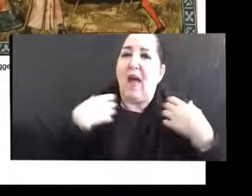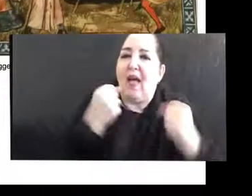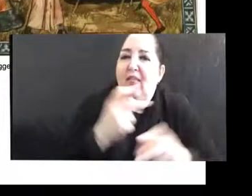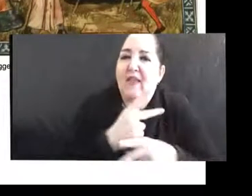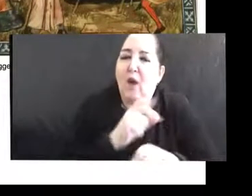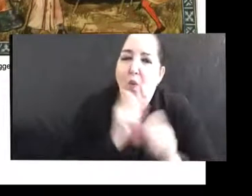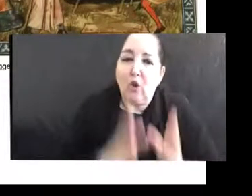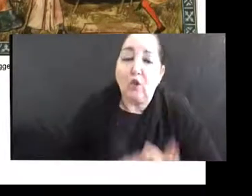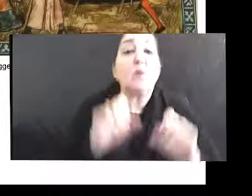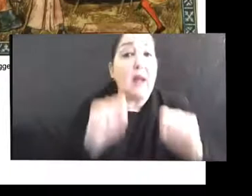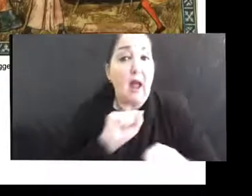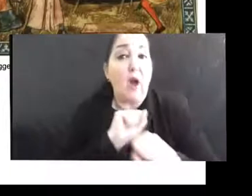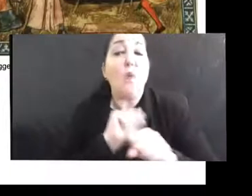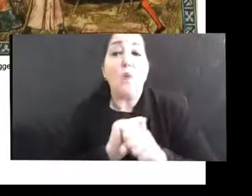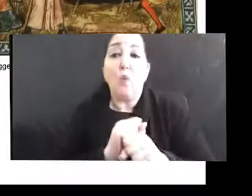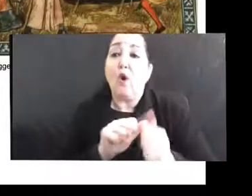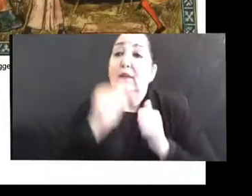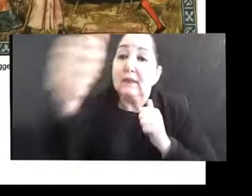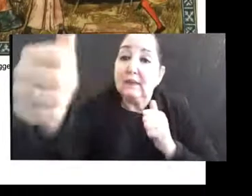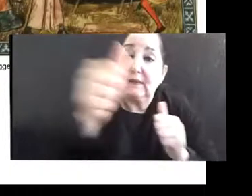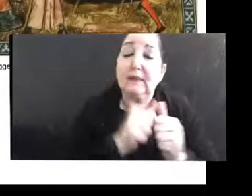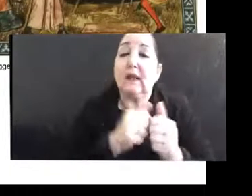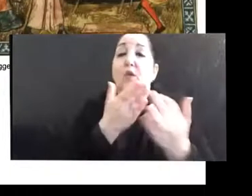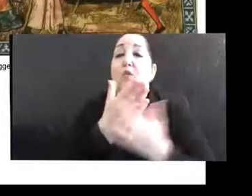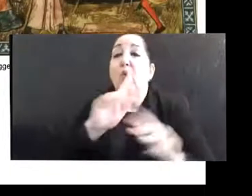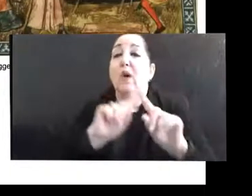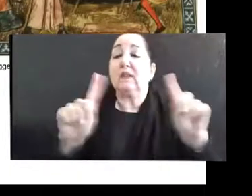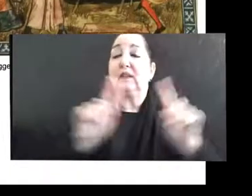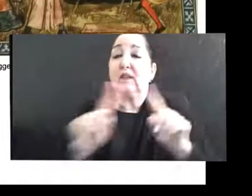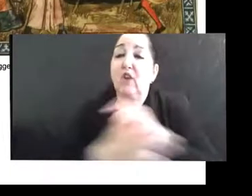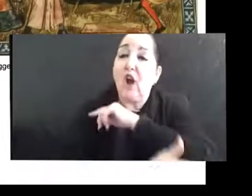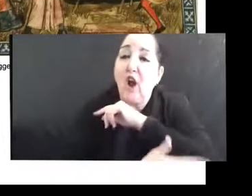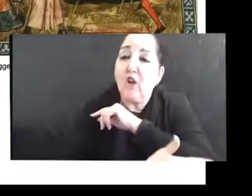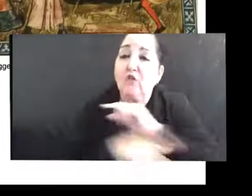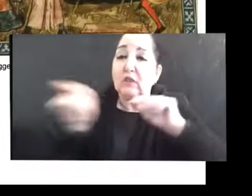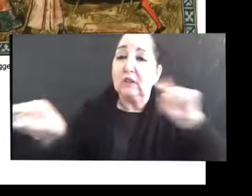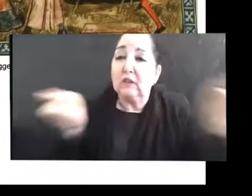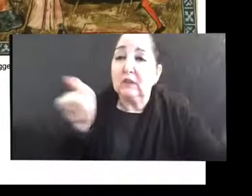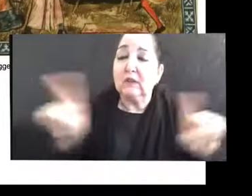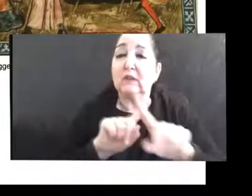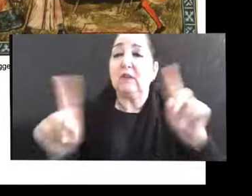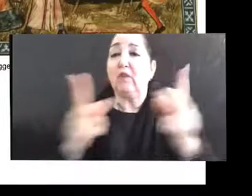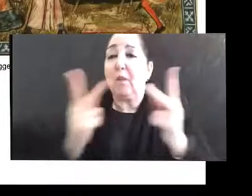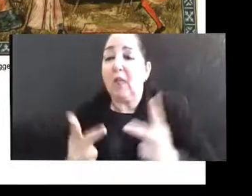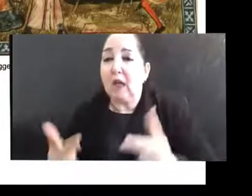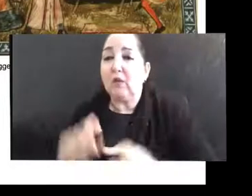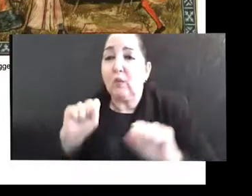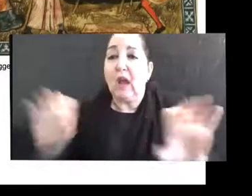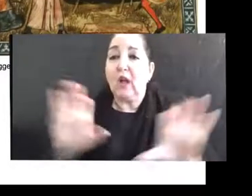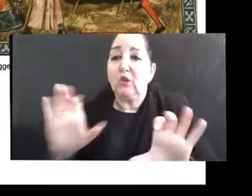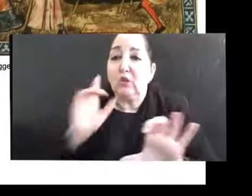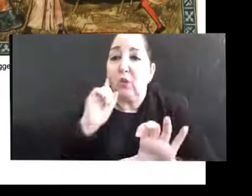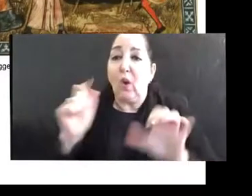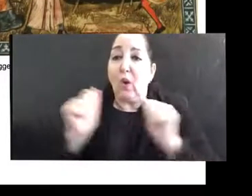can work across distant geographies. You can, in some ways, do things like, you know,